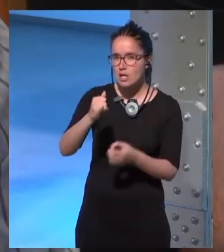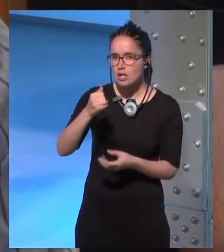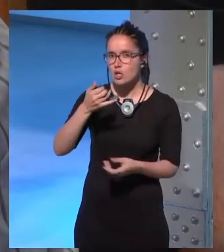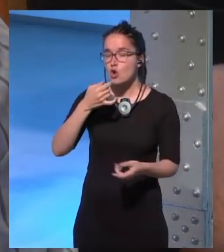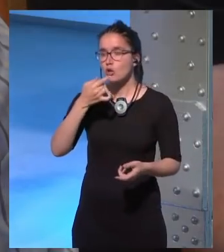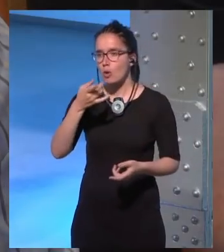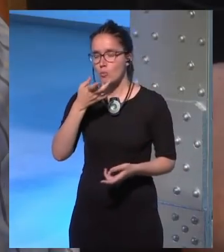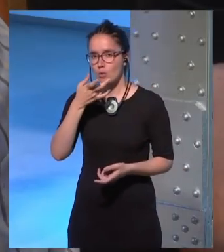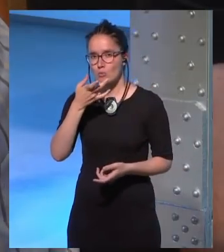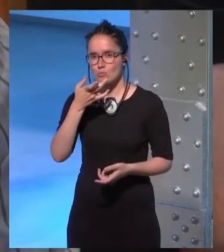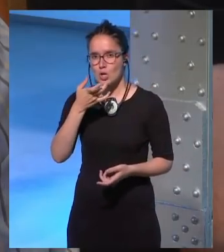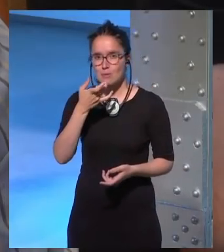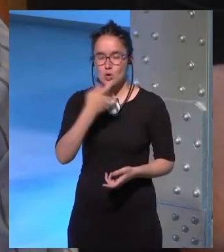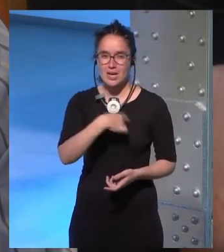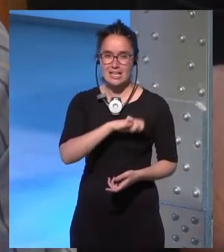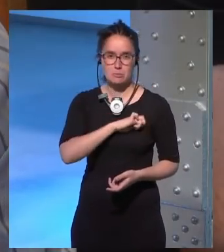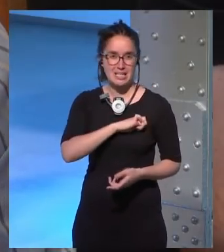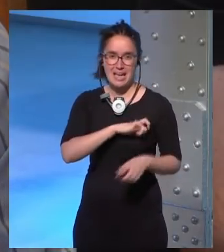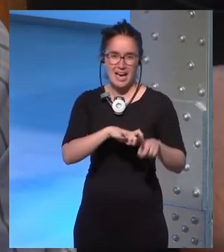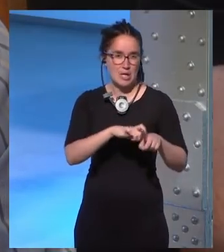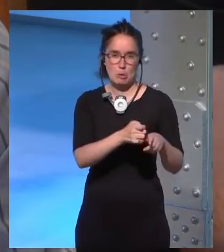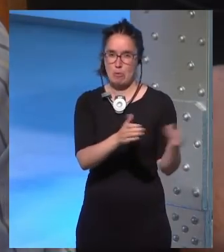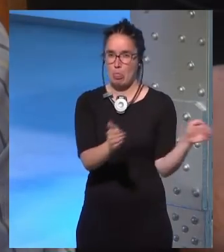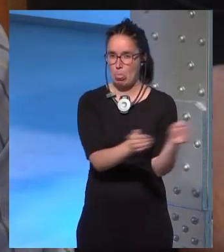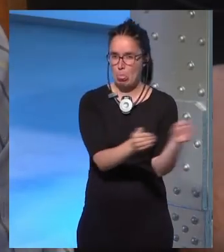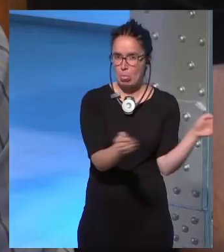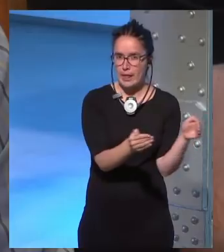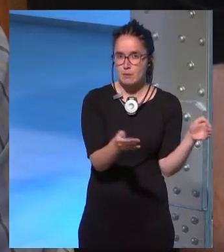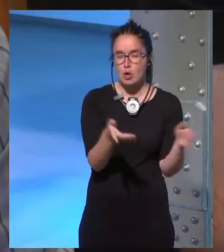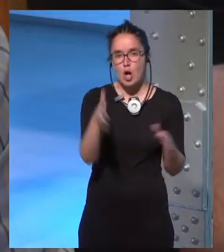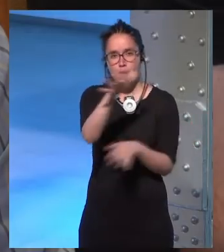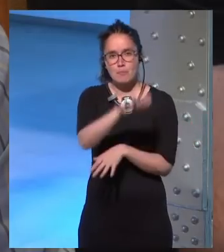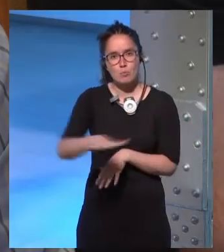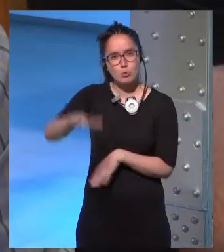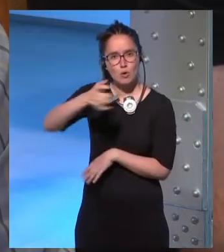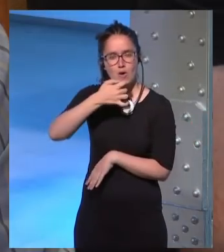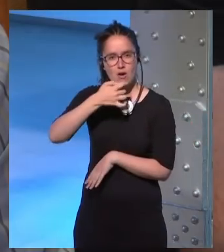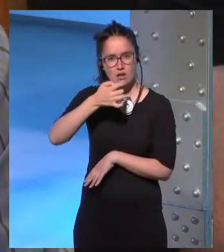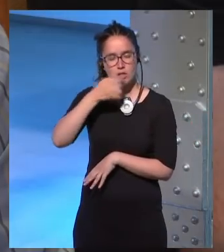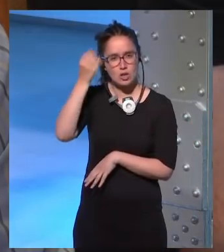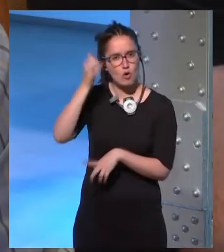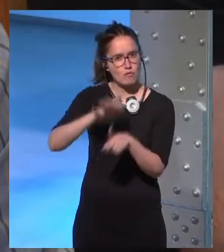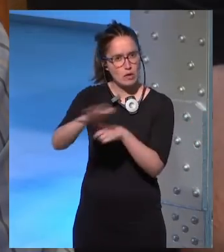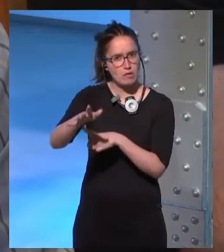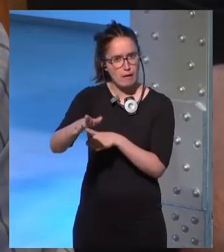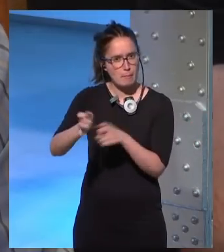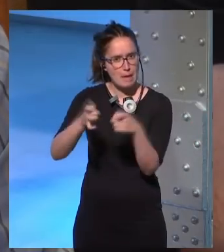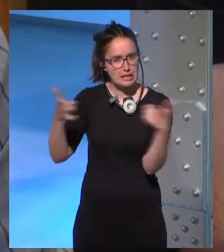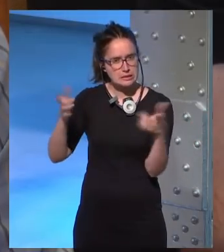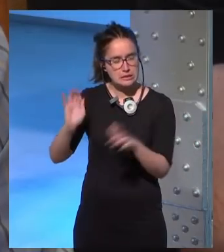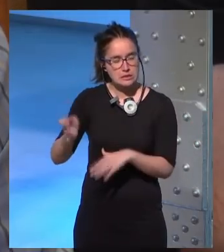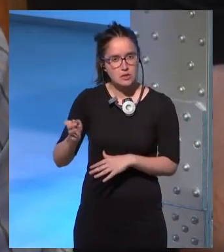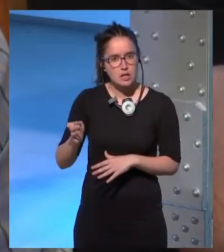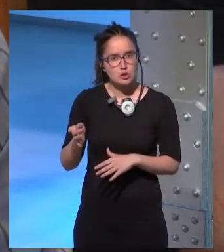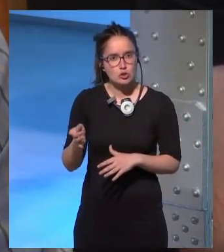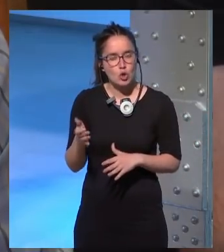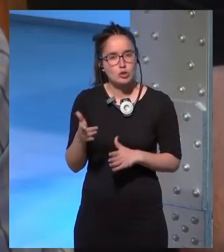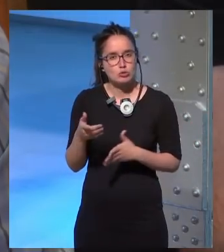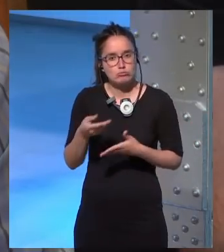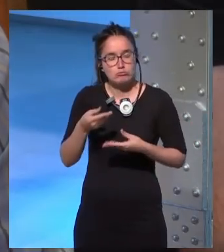you see a potential in this tool? It is a minority genre here in Spain, but maybe